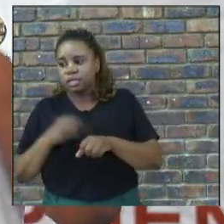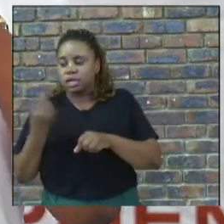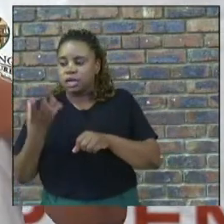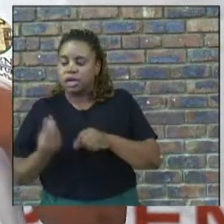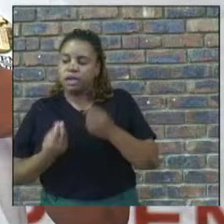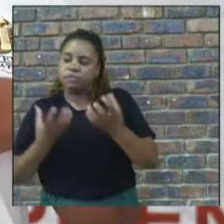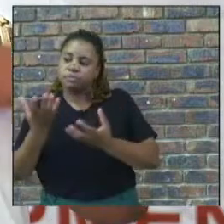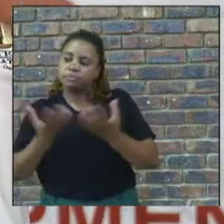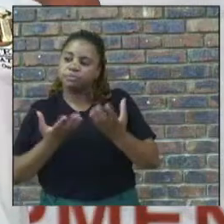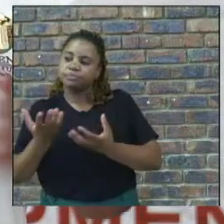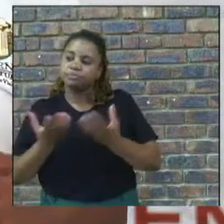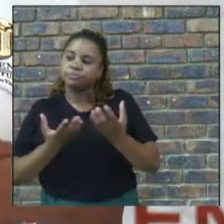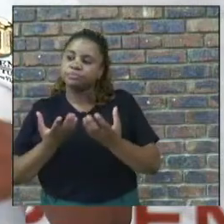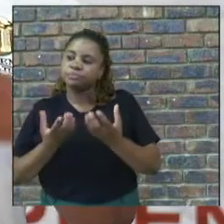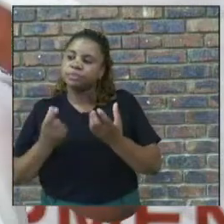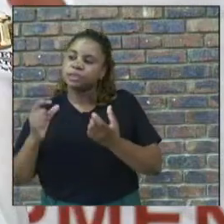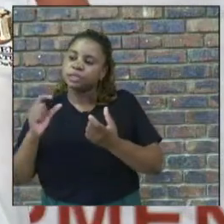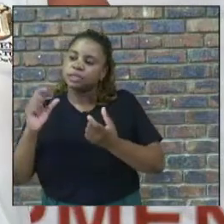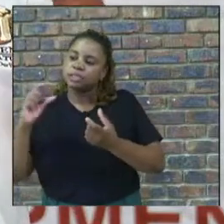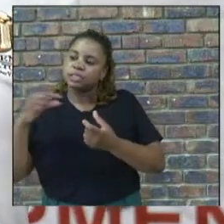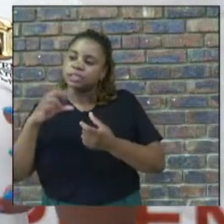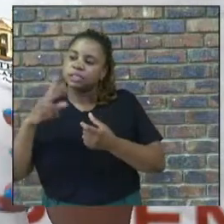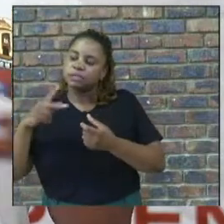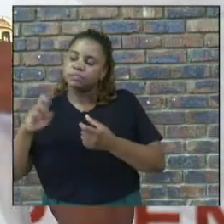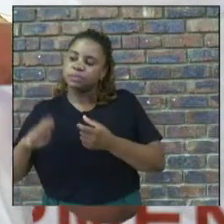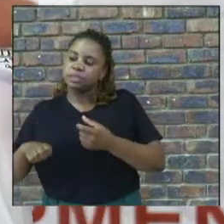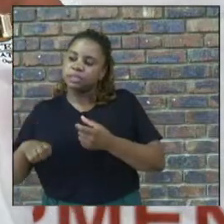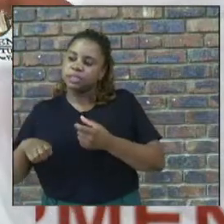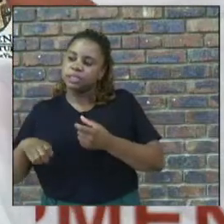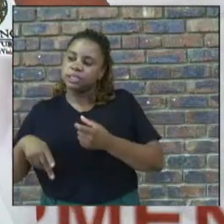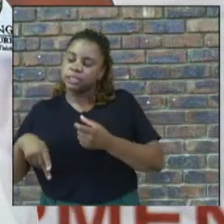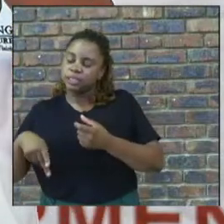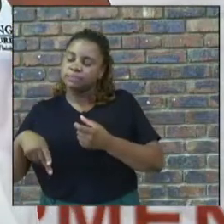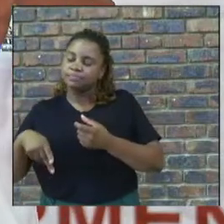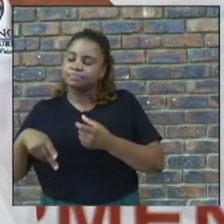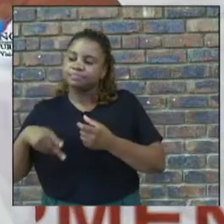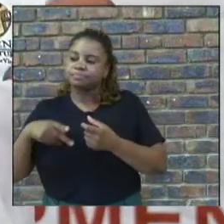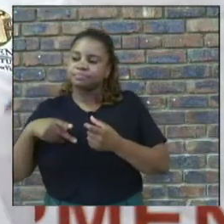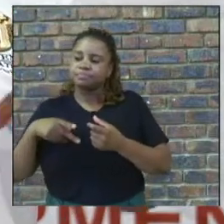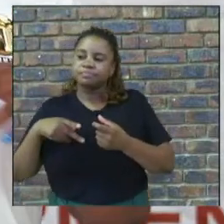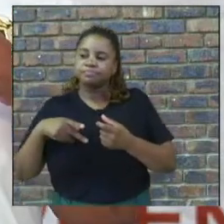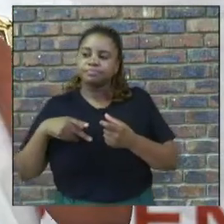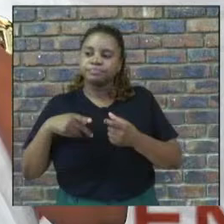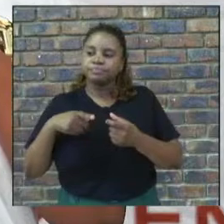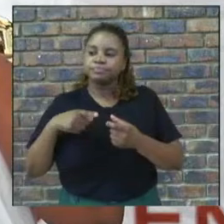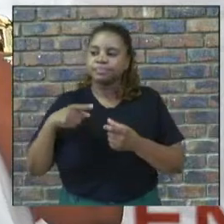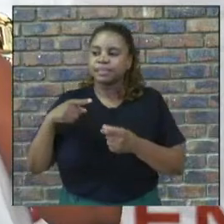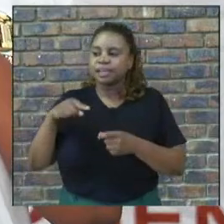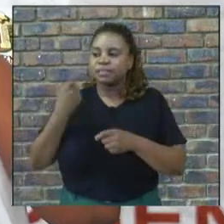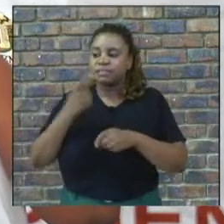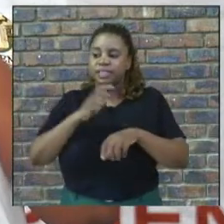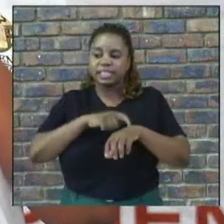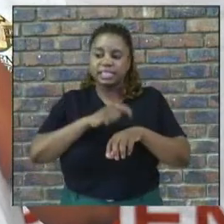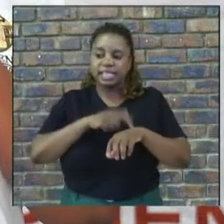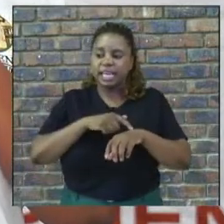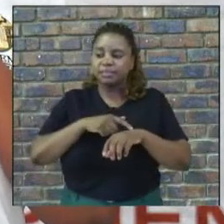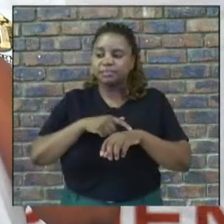they explain to us what is the challenge, because this is not the first time that I'm picking up complaints.